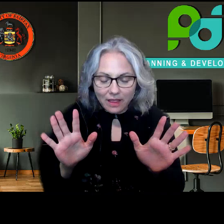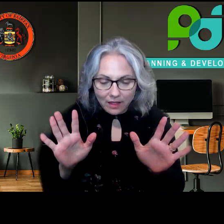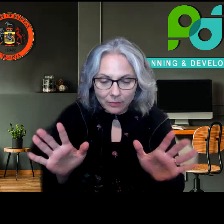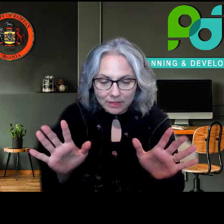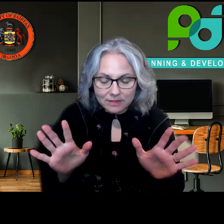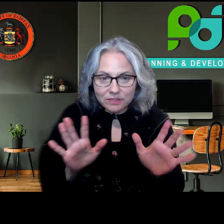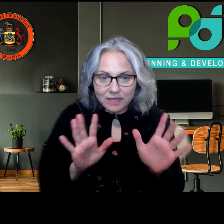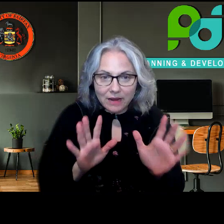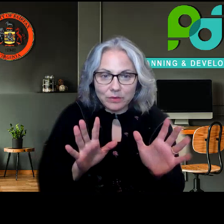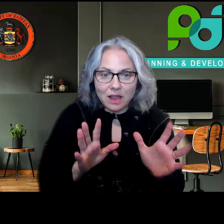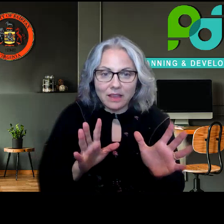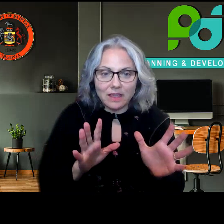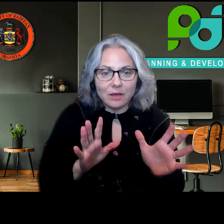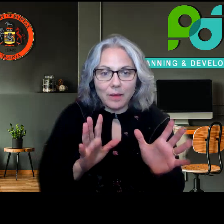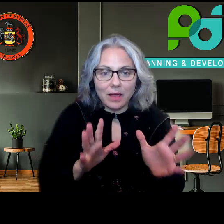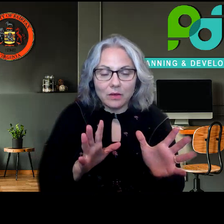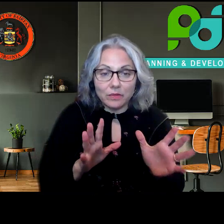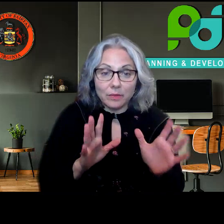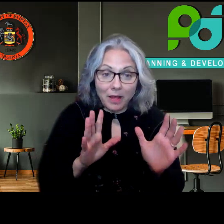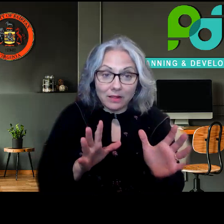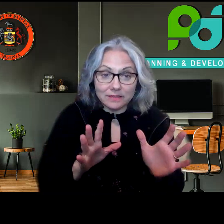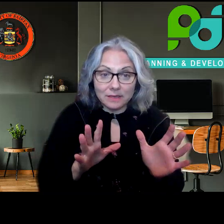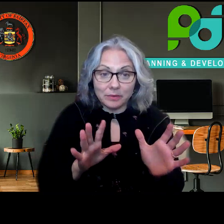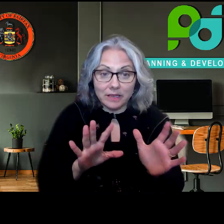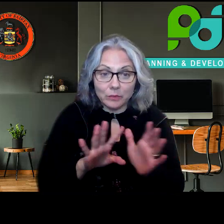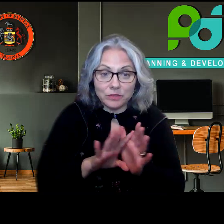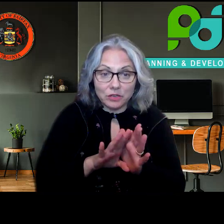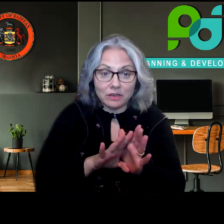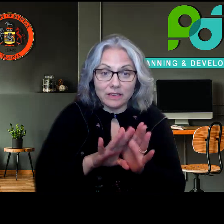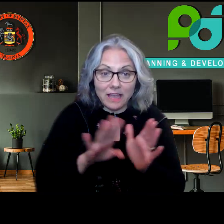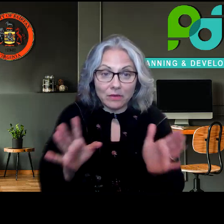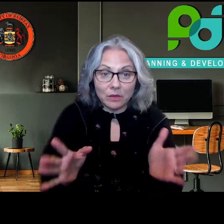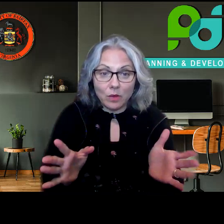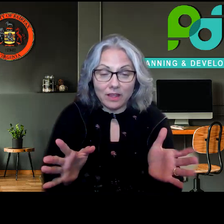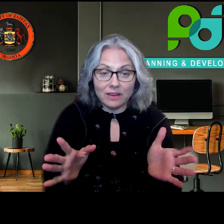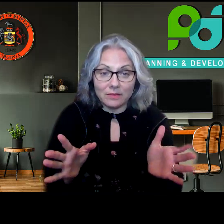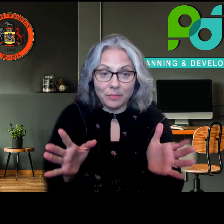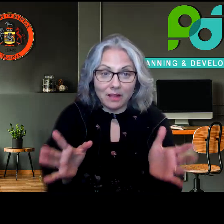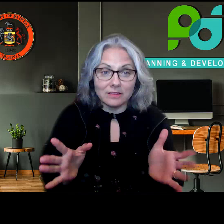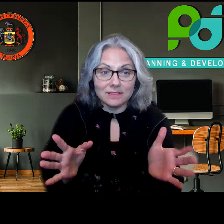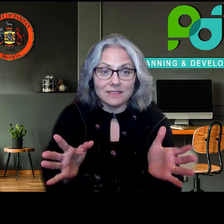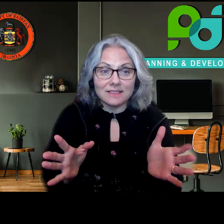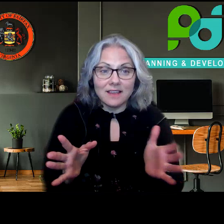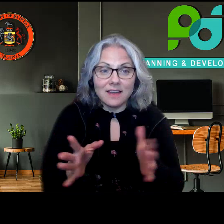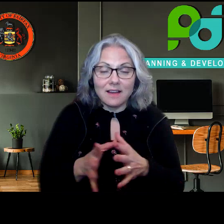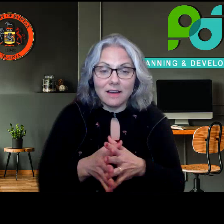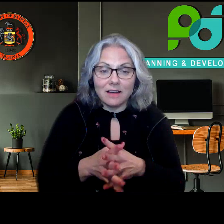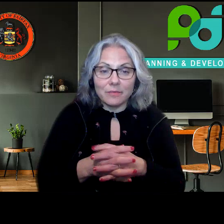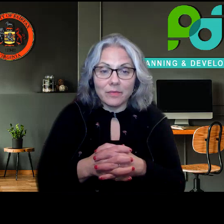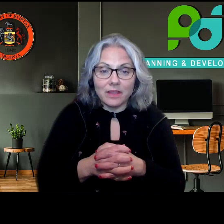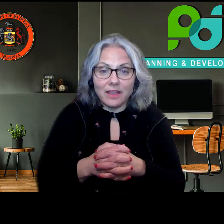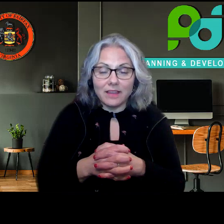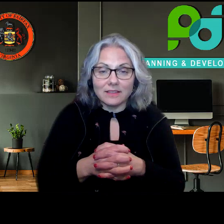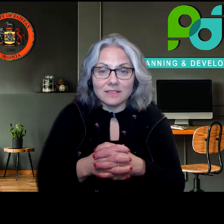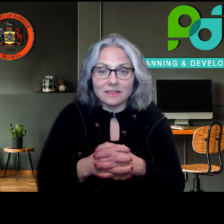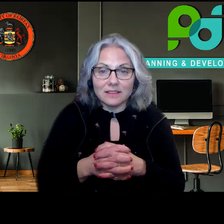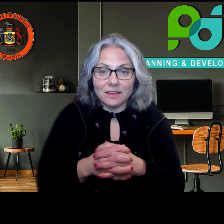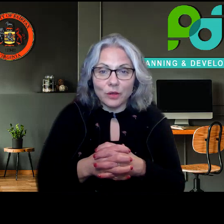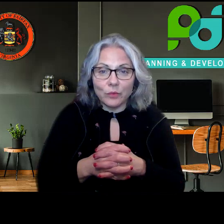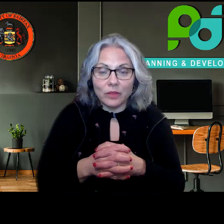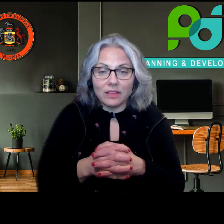different elements. Tonight, we're talking about the policy plan, which are county-wide policies.